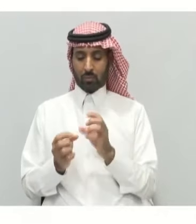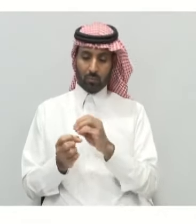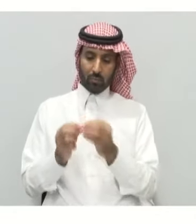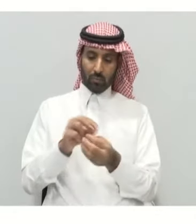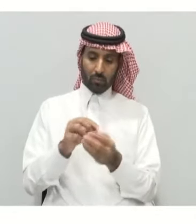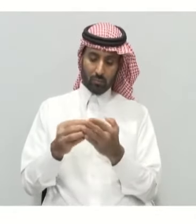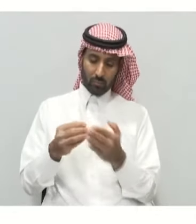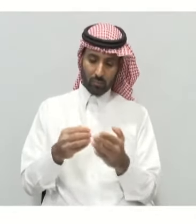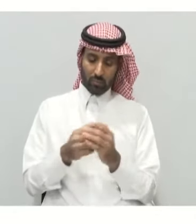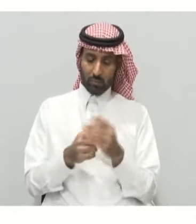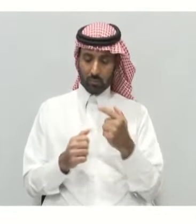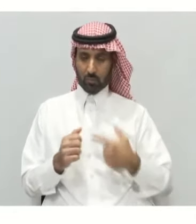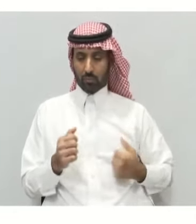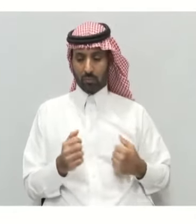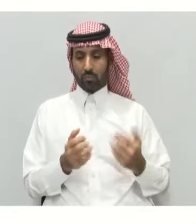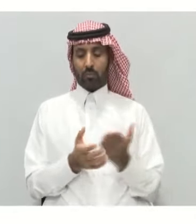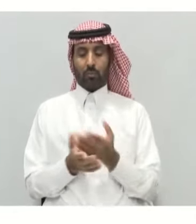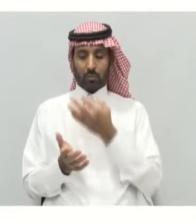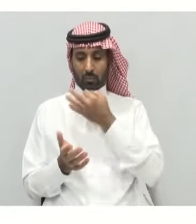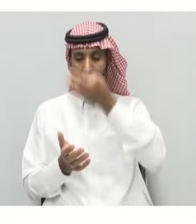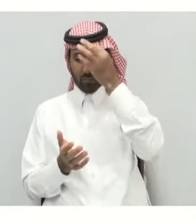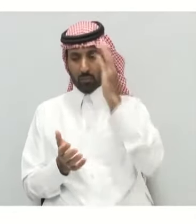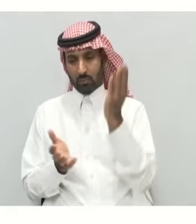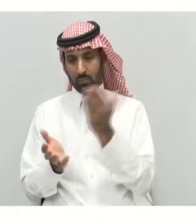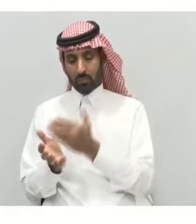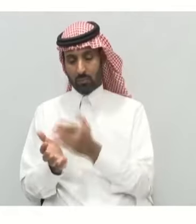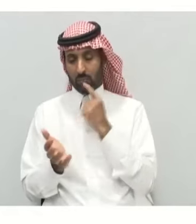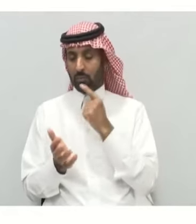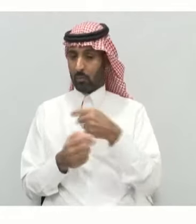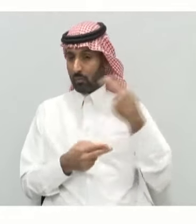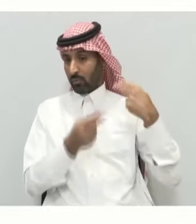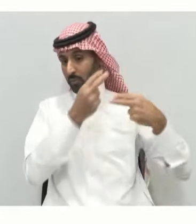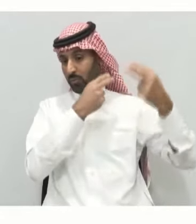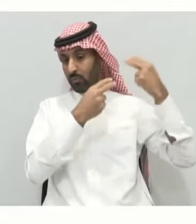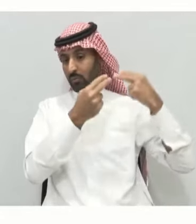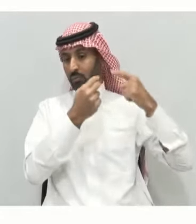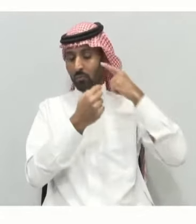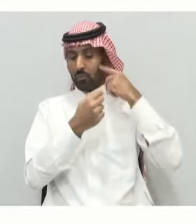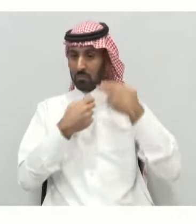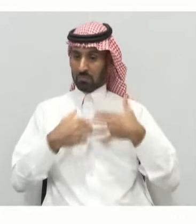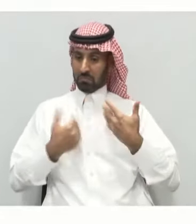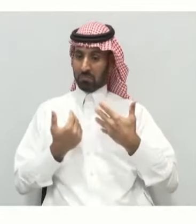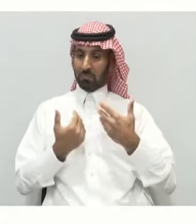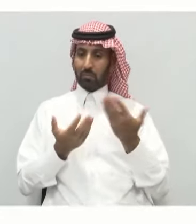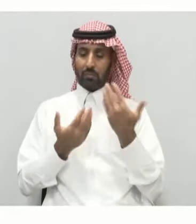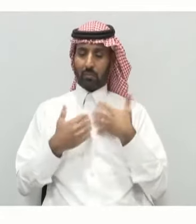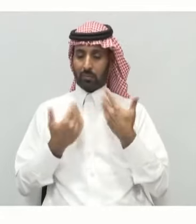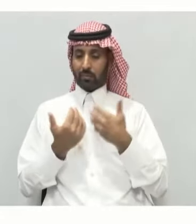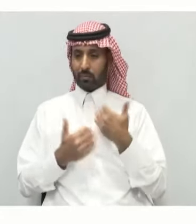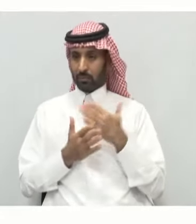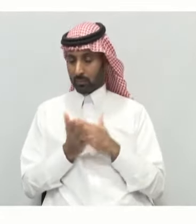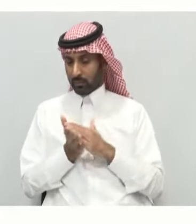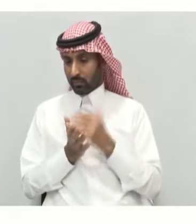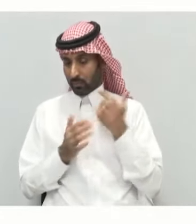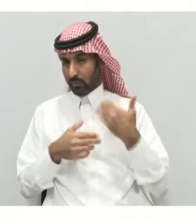noun. The other example we have is, history is interesting. History